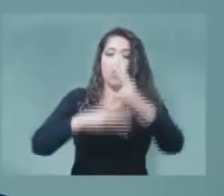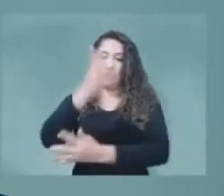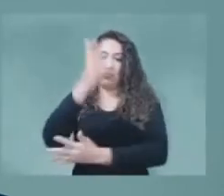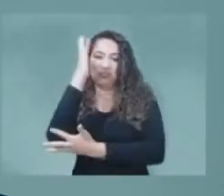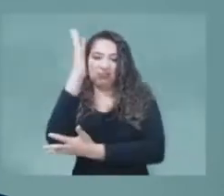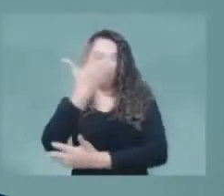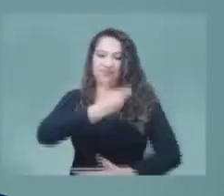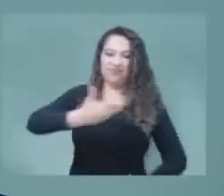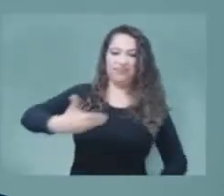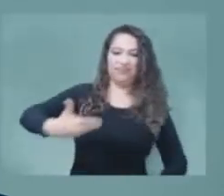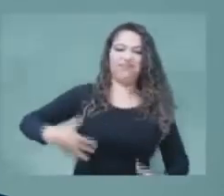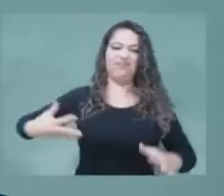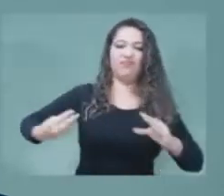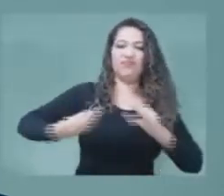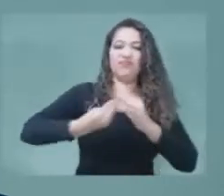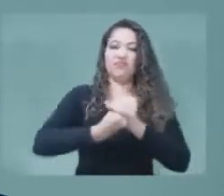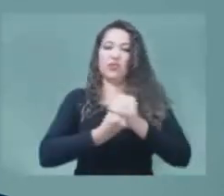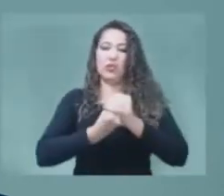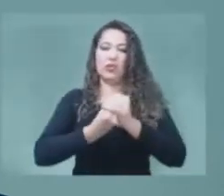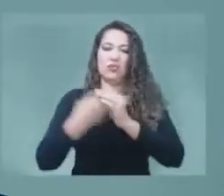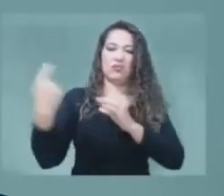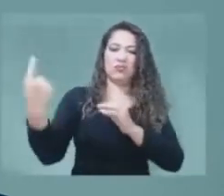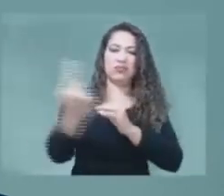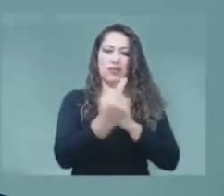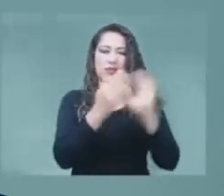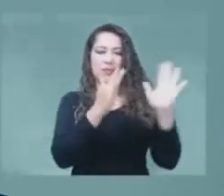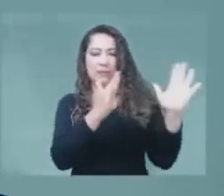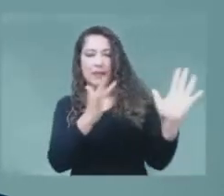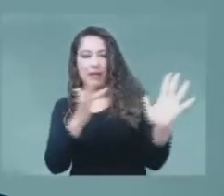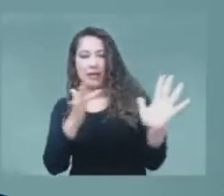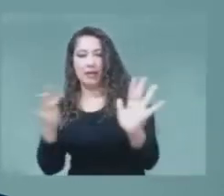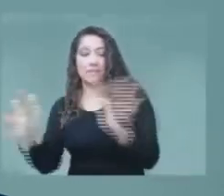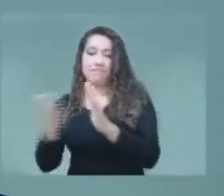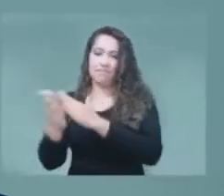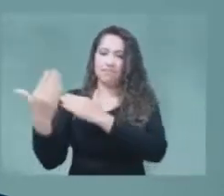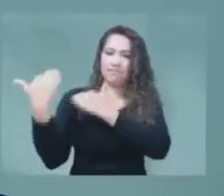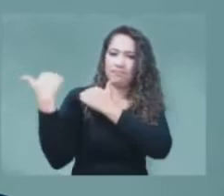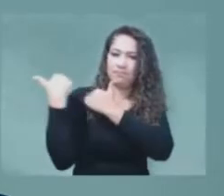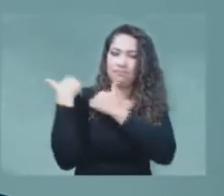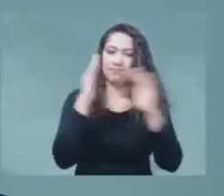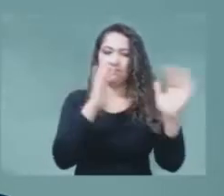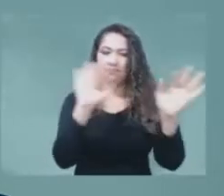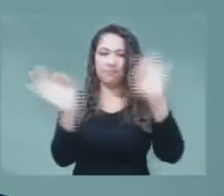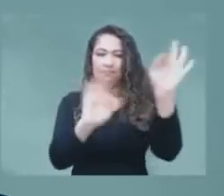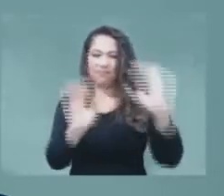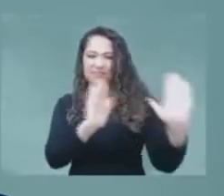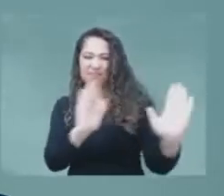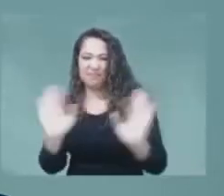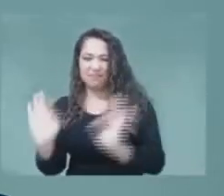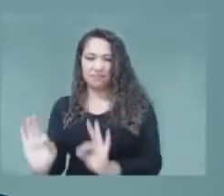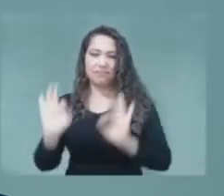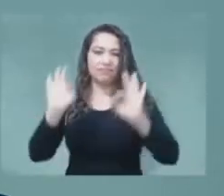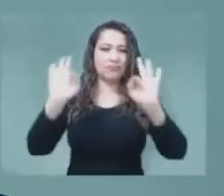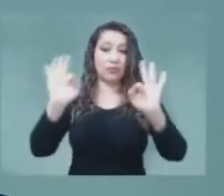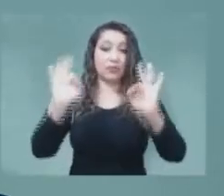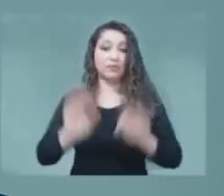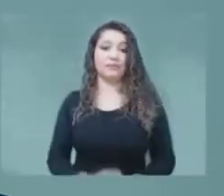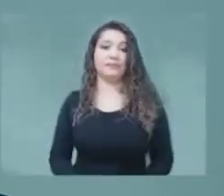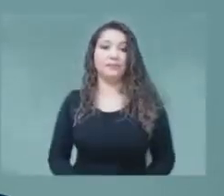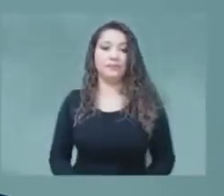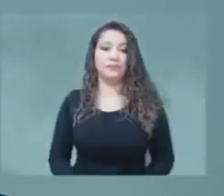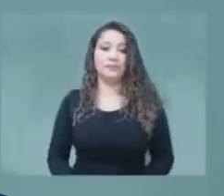2023 by the chairman of CTEL group responsible for the preparation of their World Telecommunications